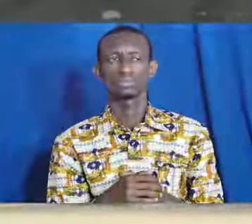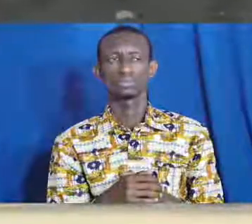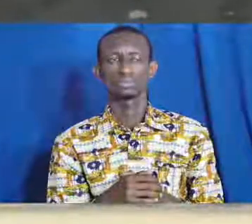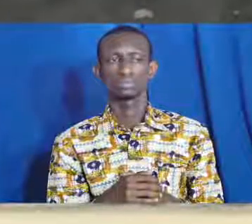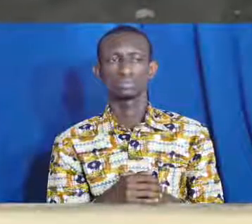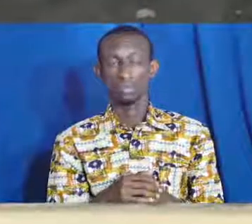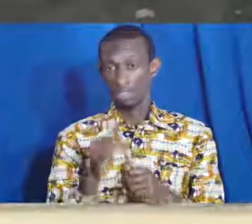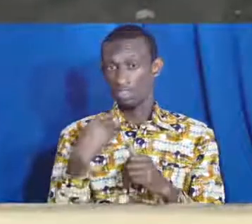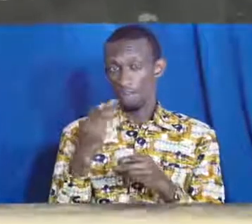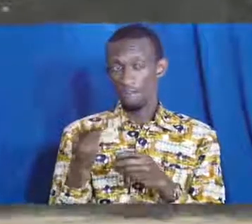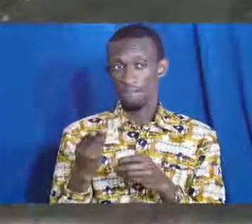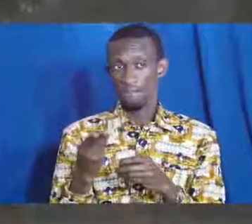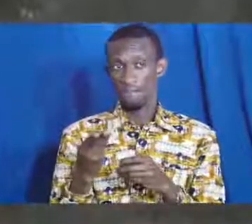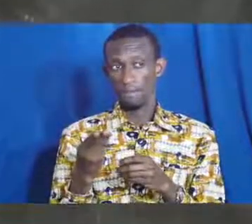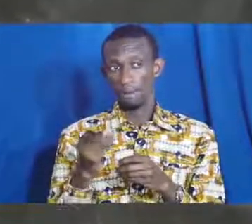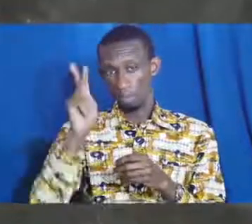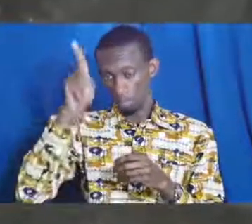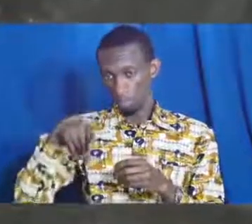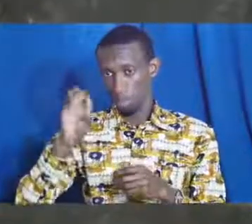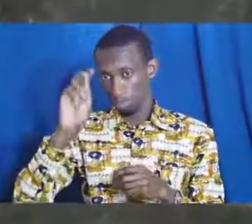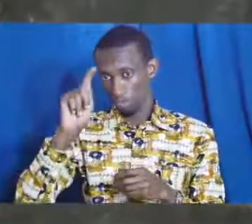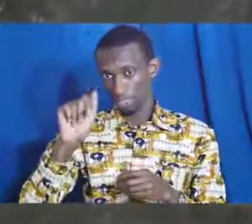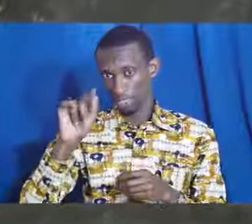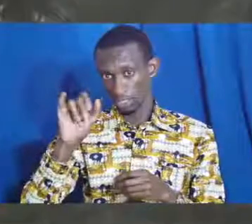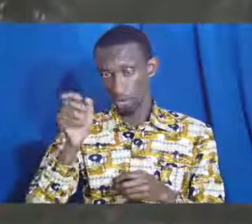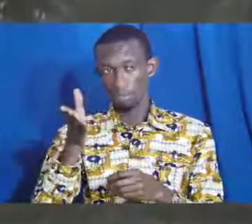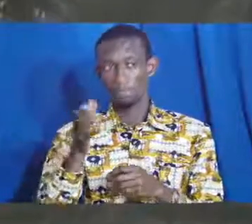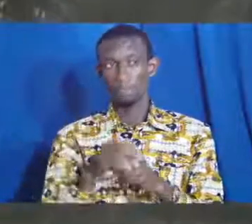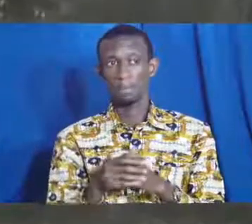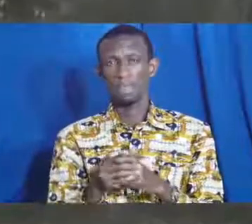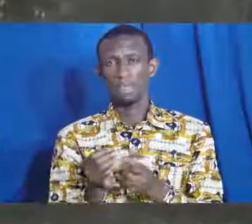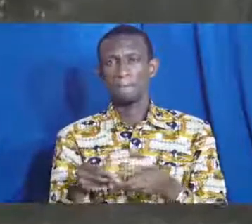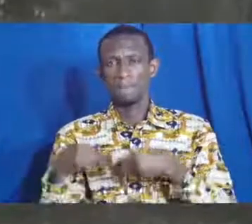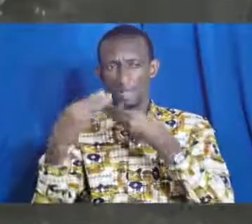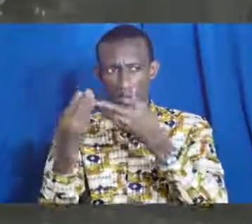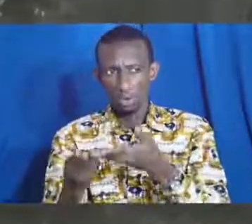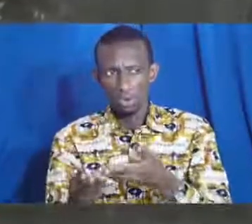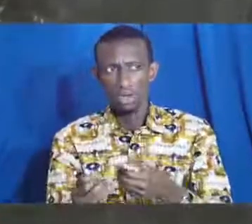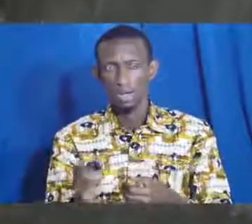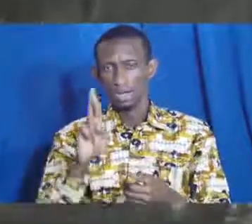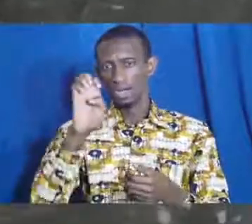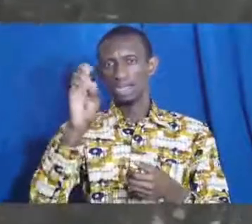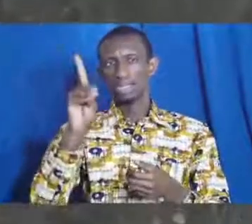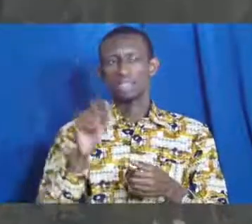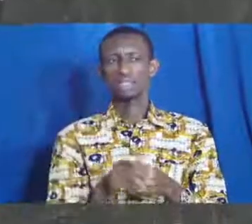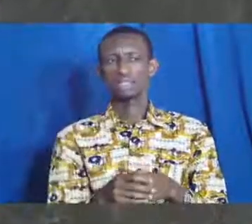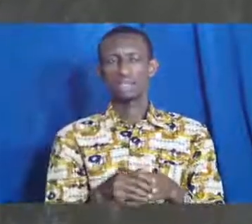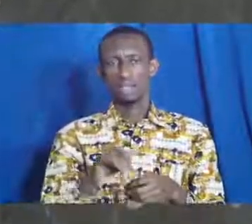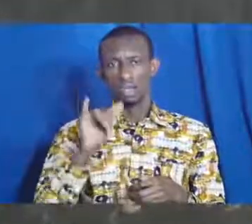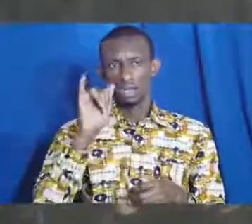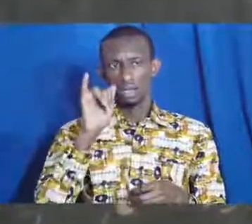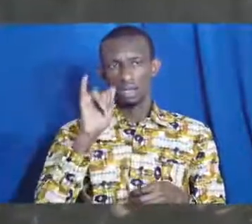lead 2 iodide, lead 2 iodide. This is solid,